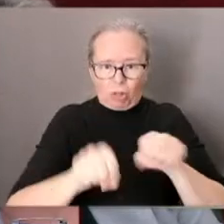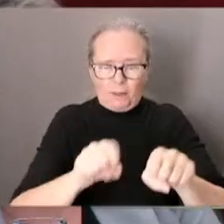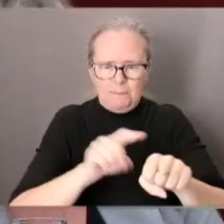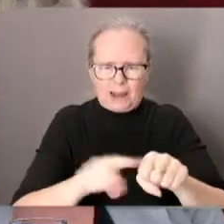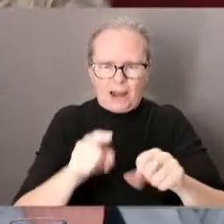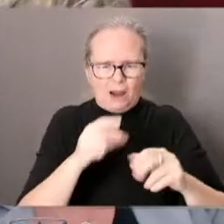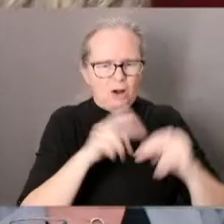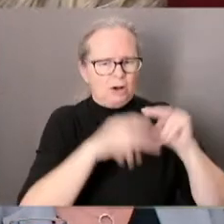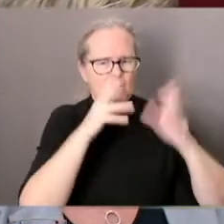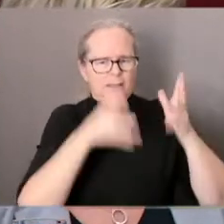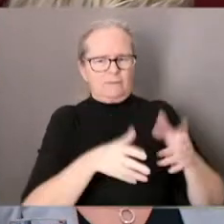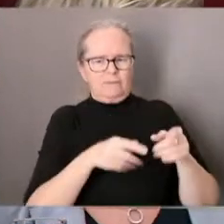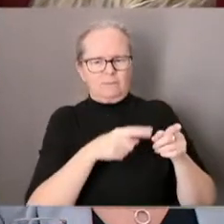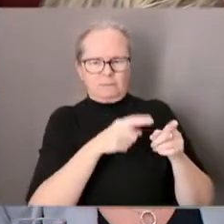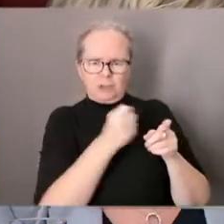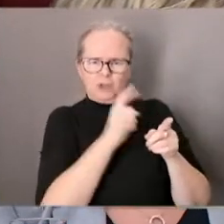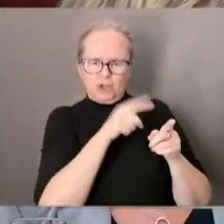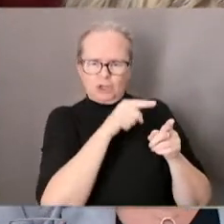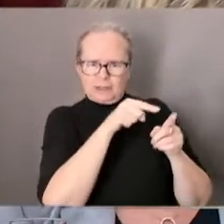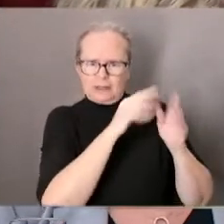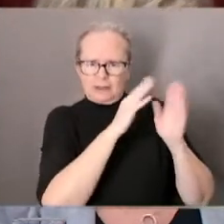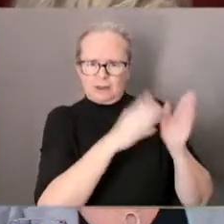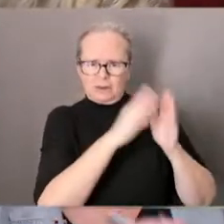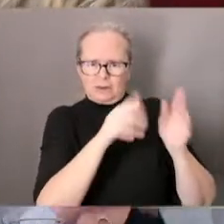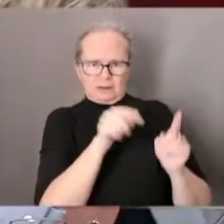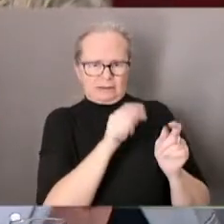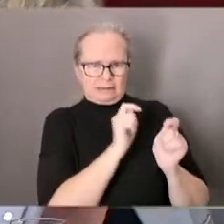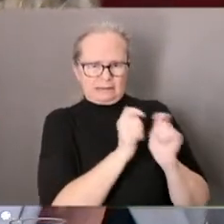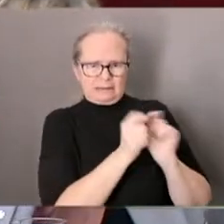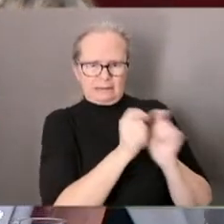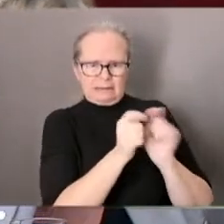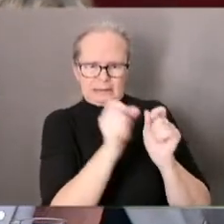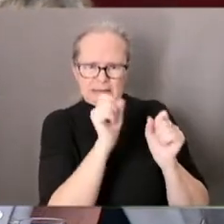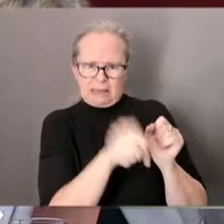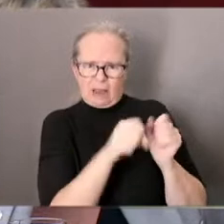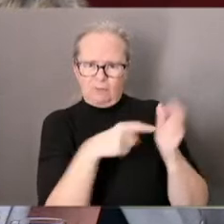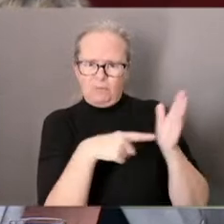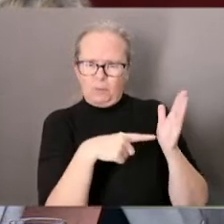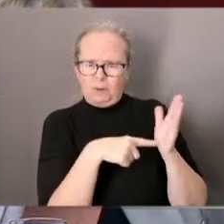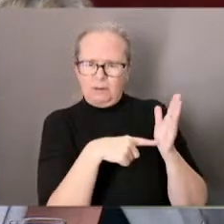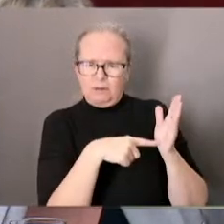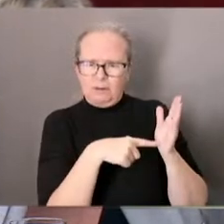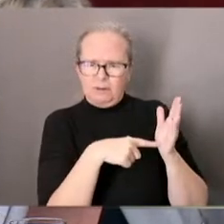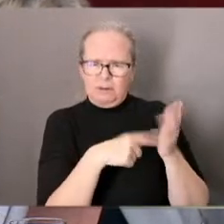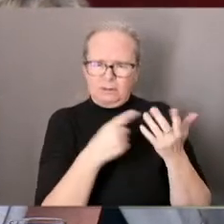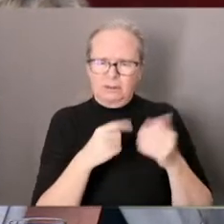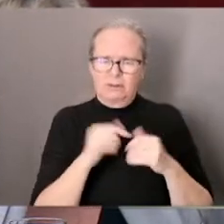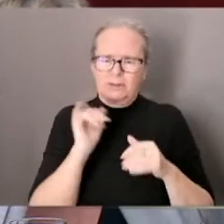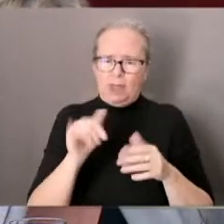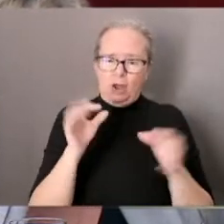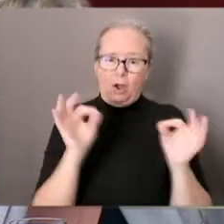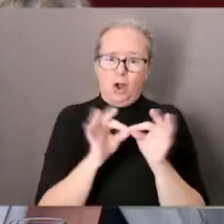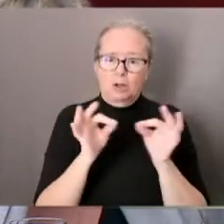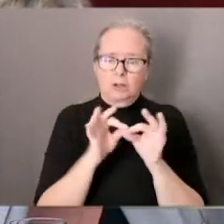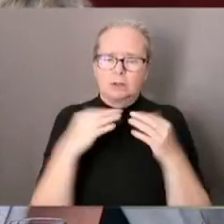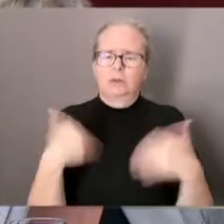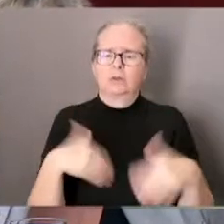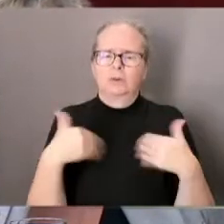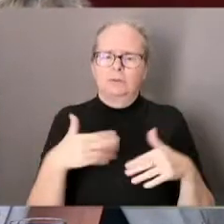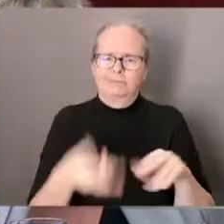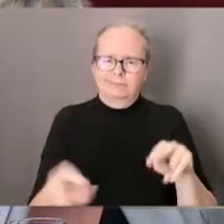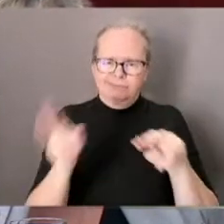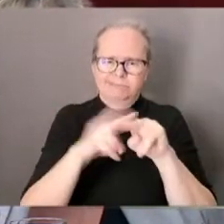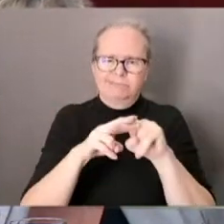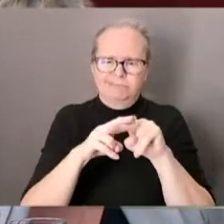which always and I repeat always get passed on to the tenant or owner Mr Speaker through a deeper understanding of the housing Continuum